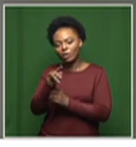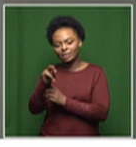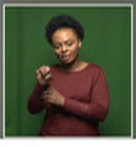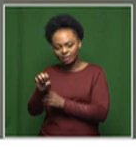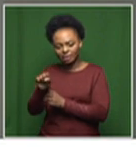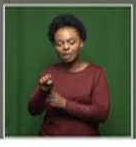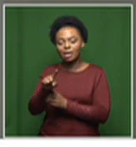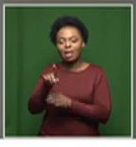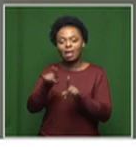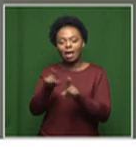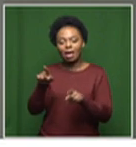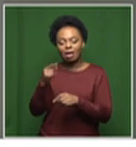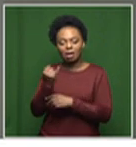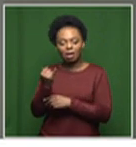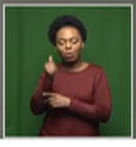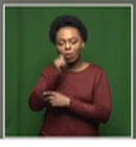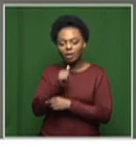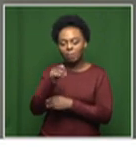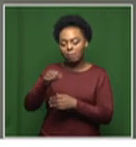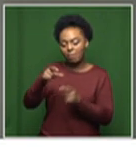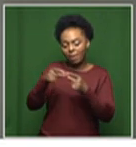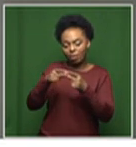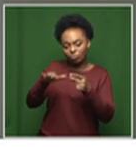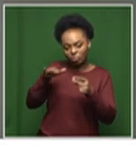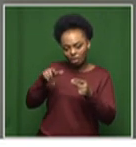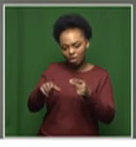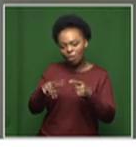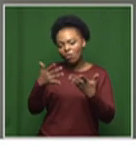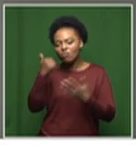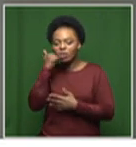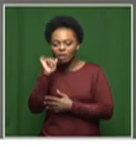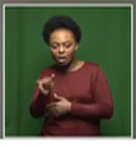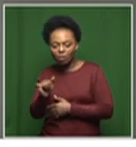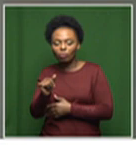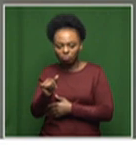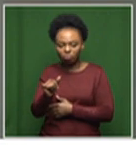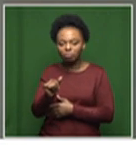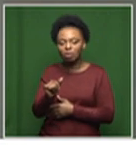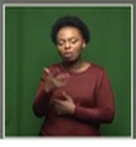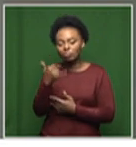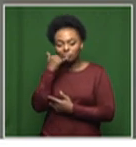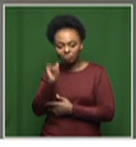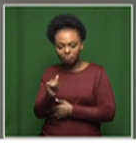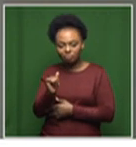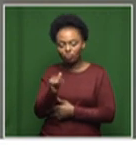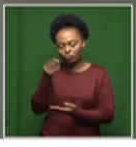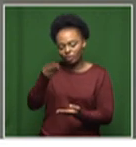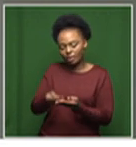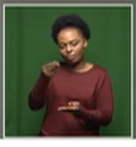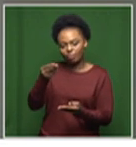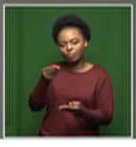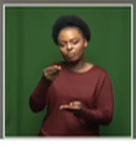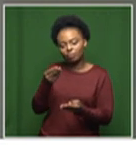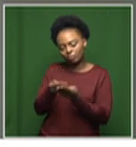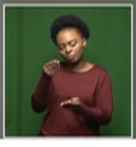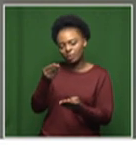when you take your bank card or your digital wallet that's on your smartphone or your smart device, and you tap it on that screen, it